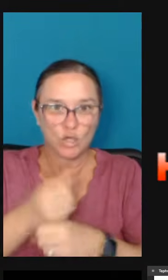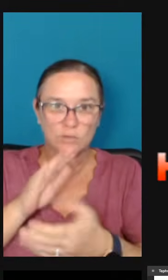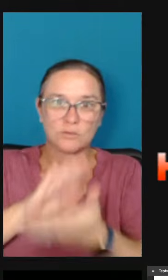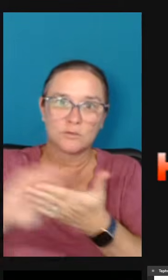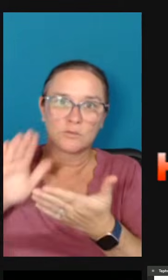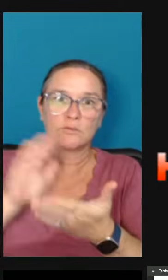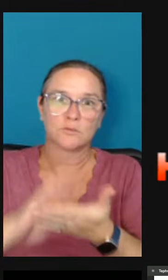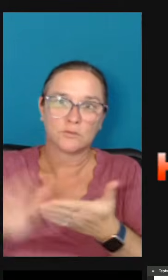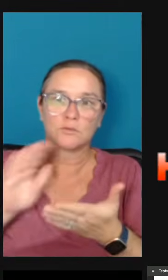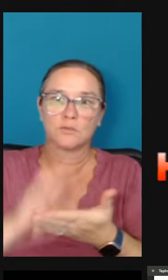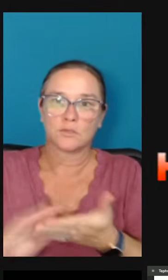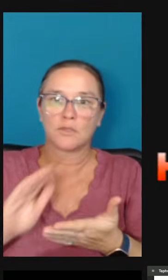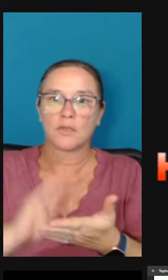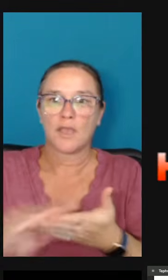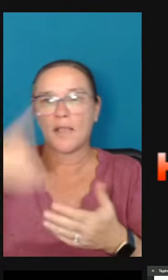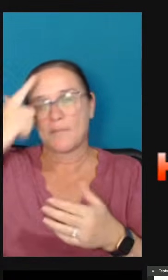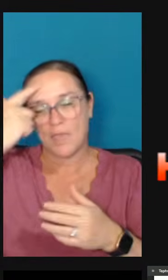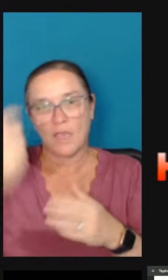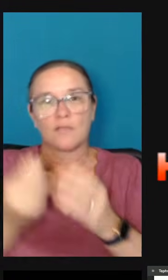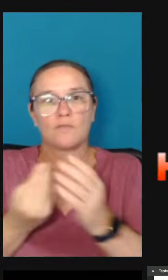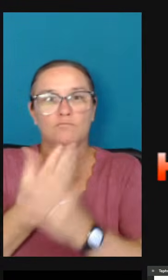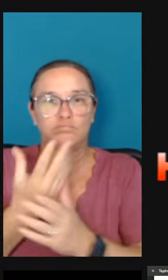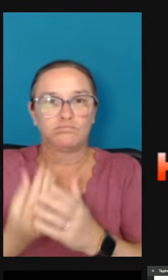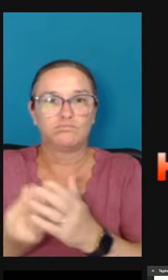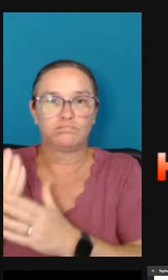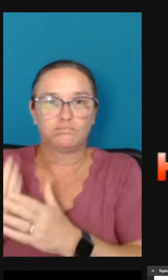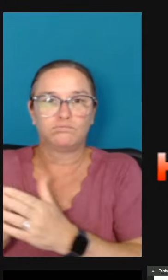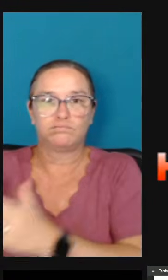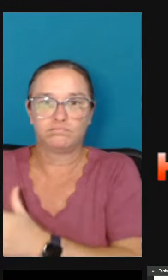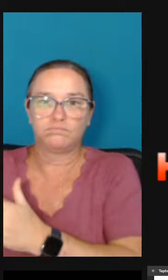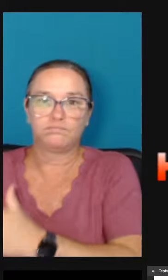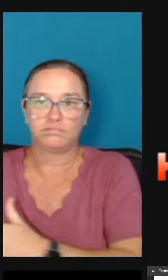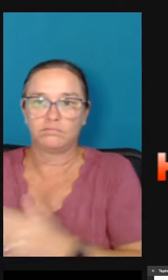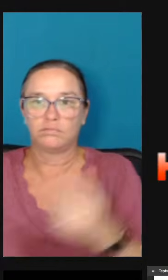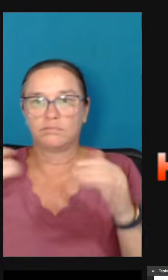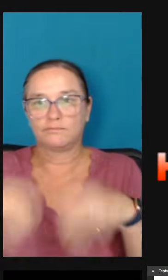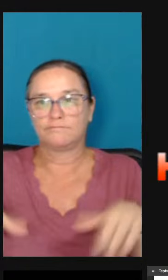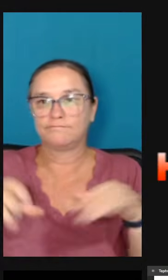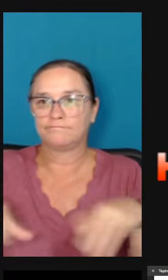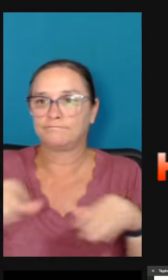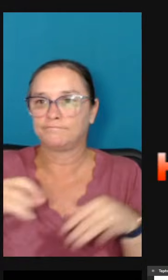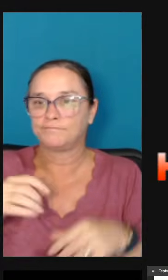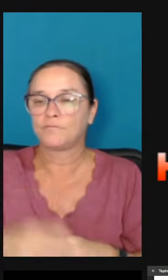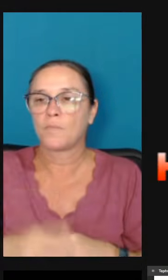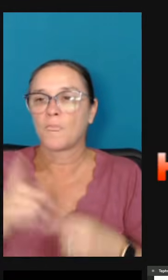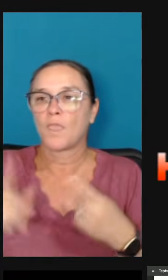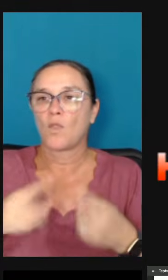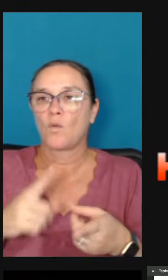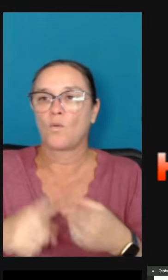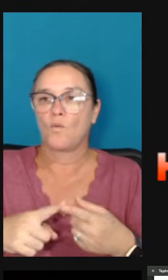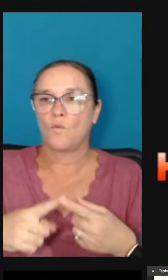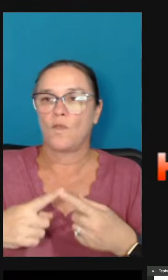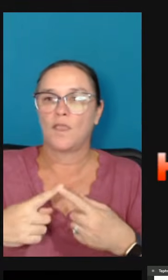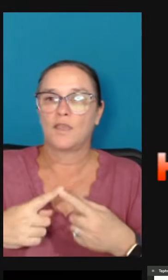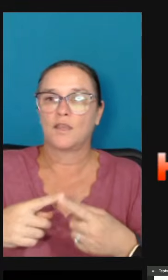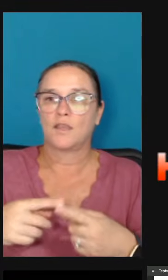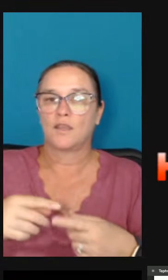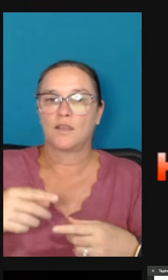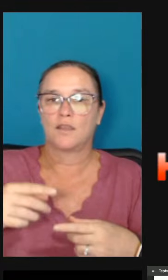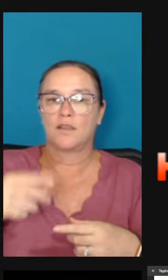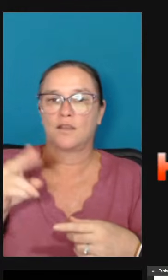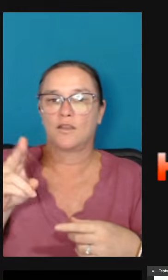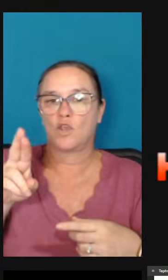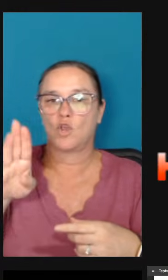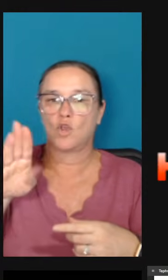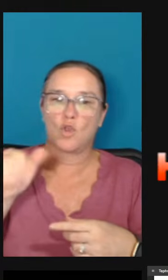or remobilizations of deposits. Right? So, and when you're in an urban environment, which is not where we are here in Hawaii